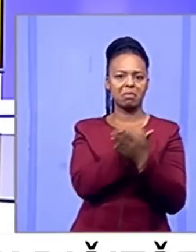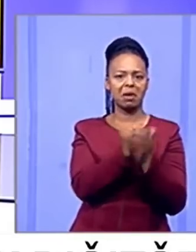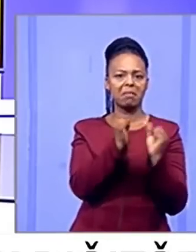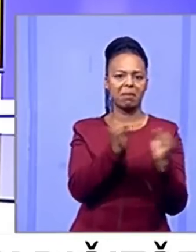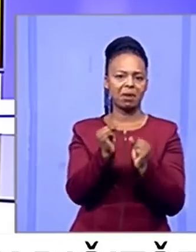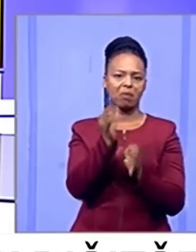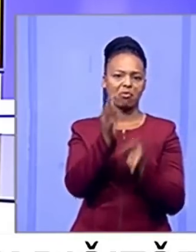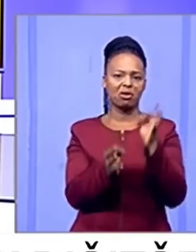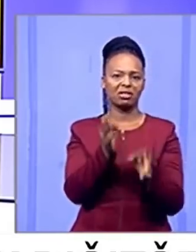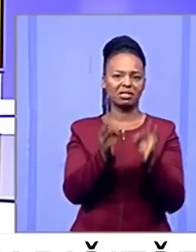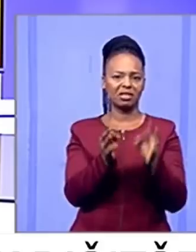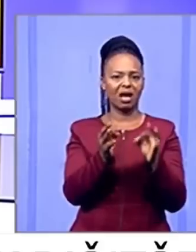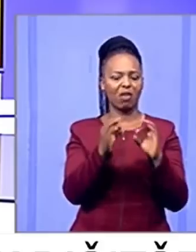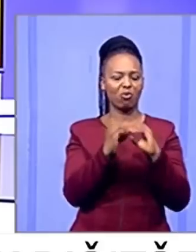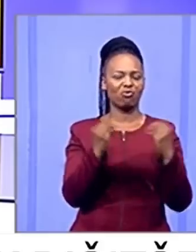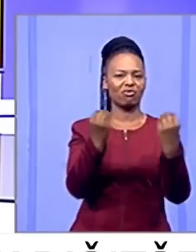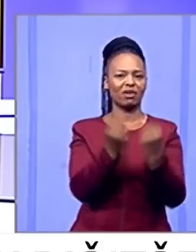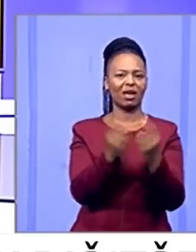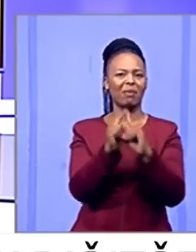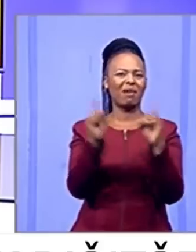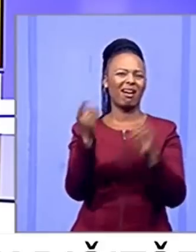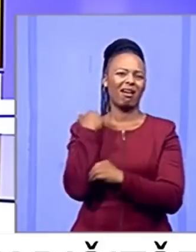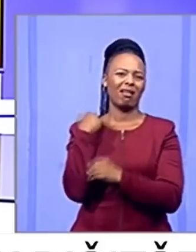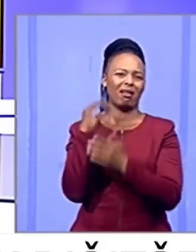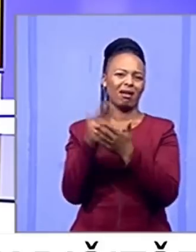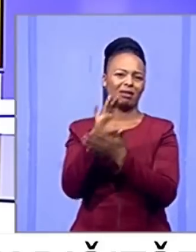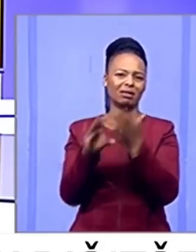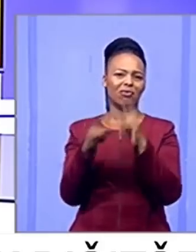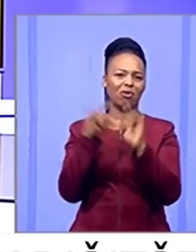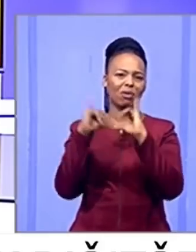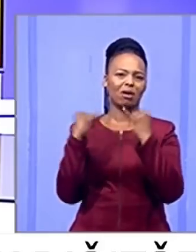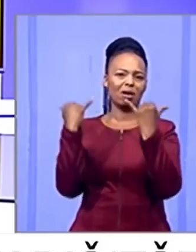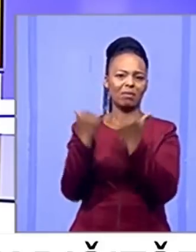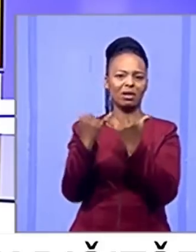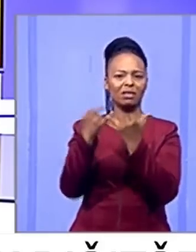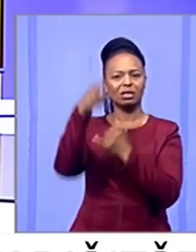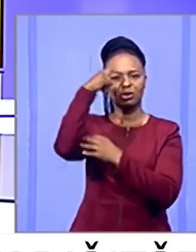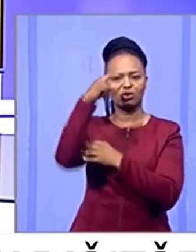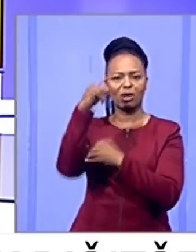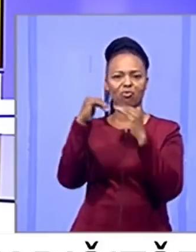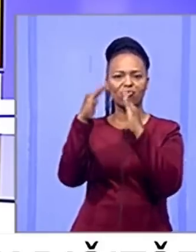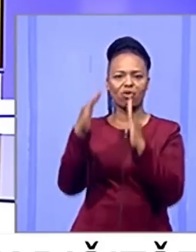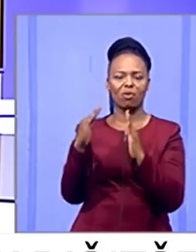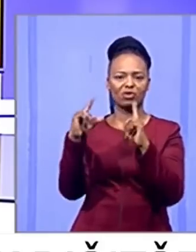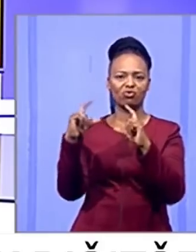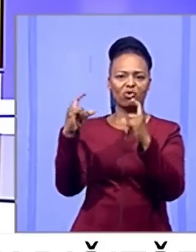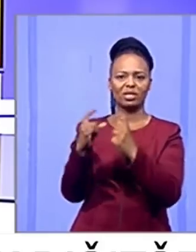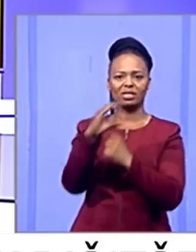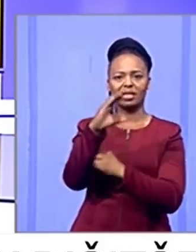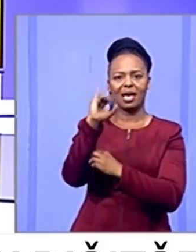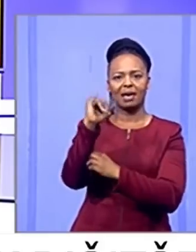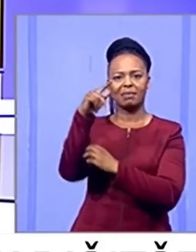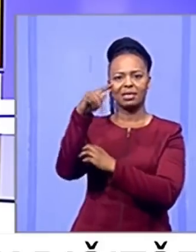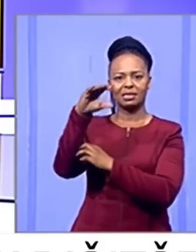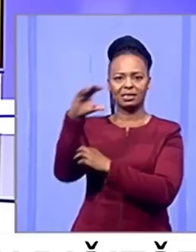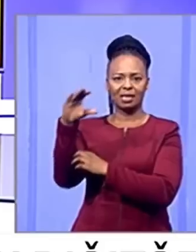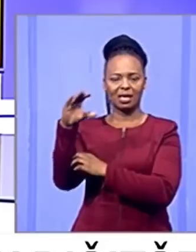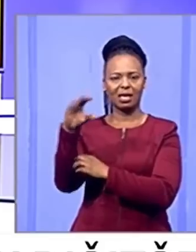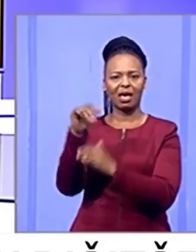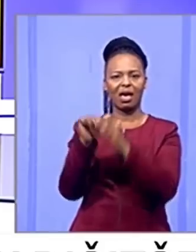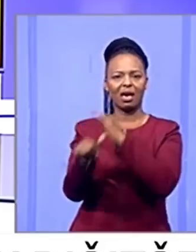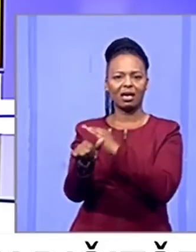wa dipolitiki le ge e phumutšwe ke ba Companies Intellectual Property Commission CIPC ka tlase